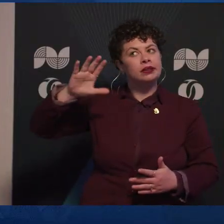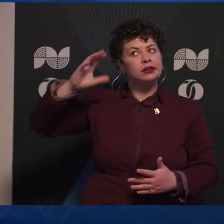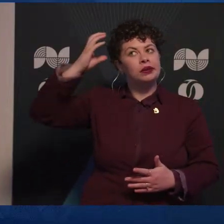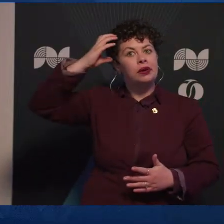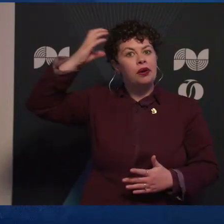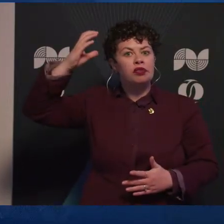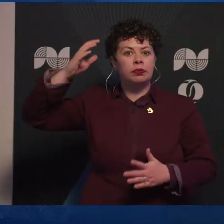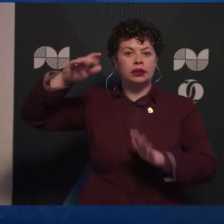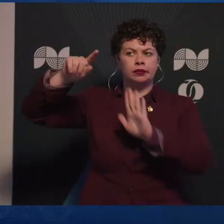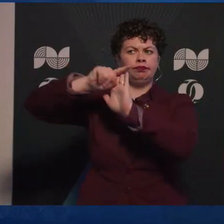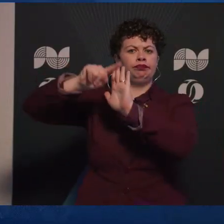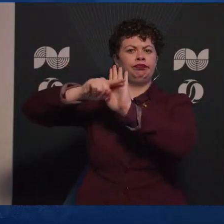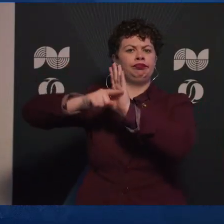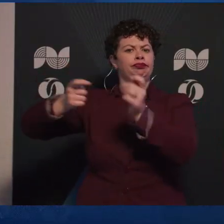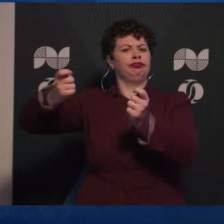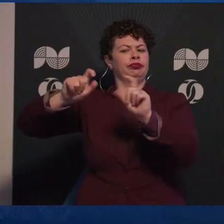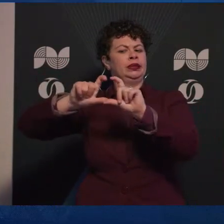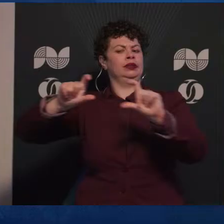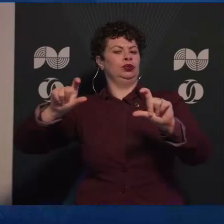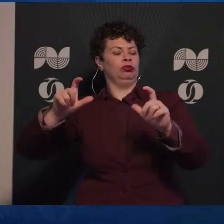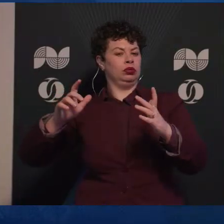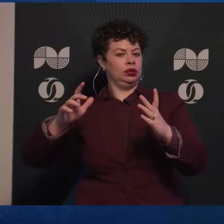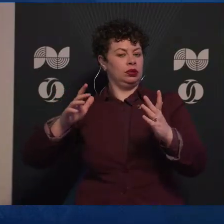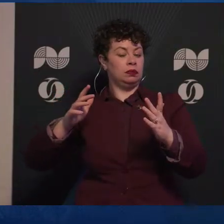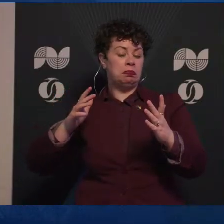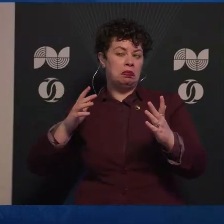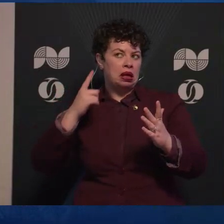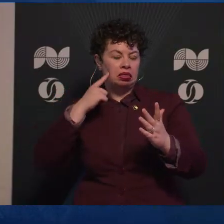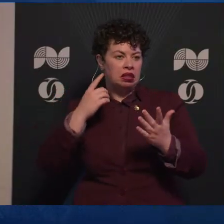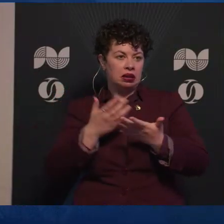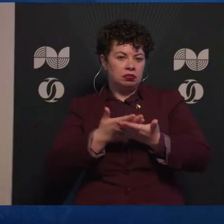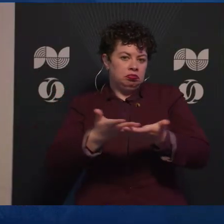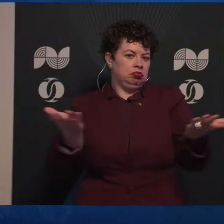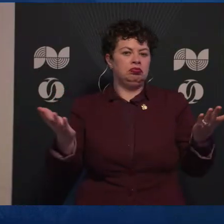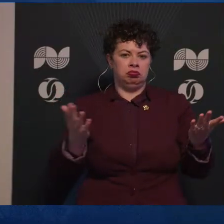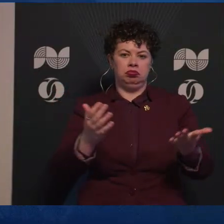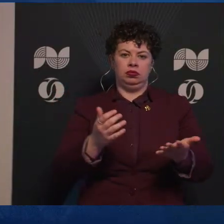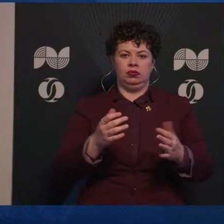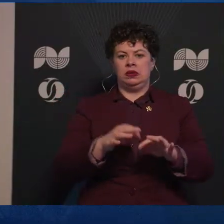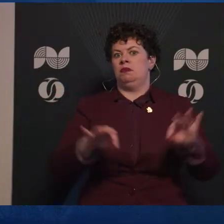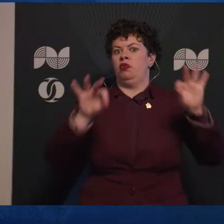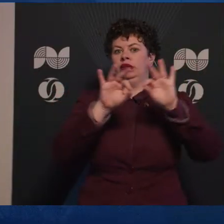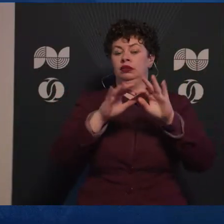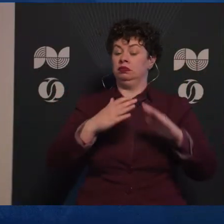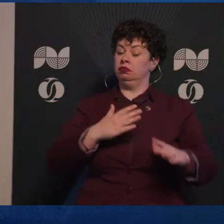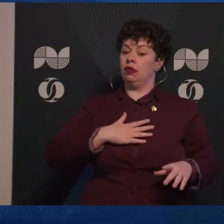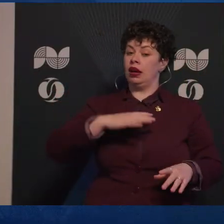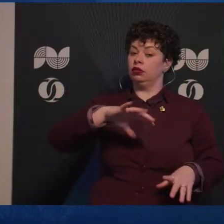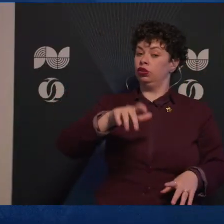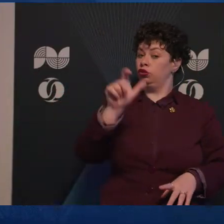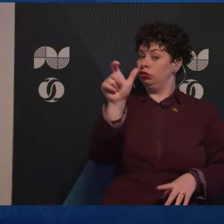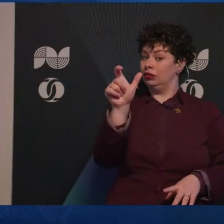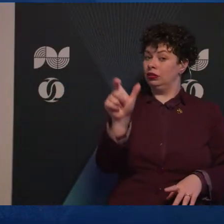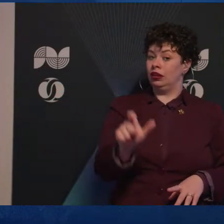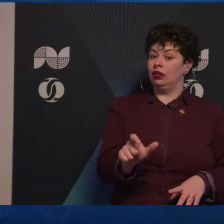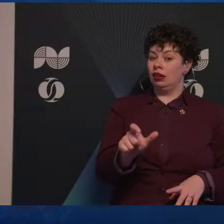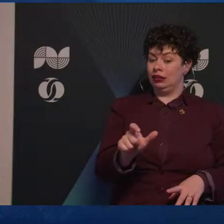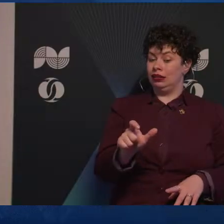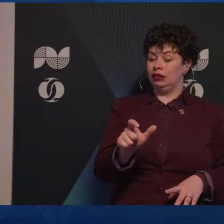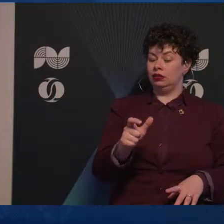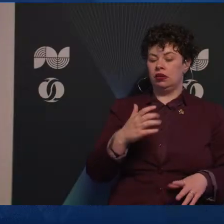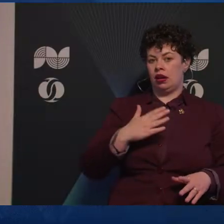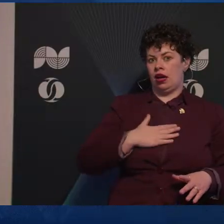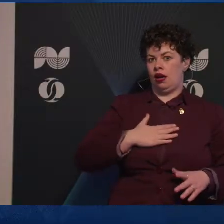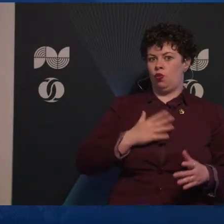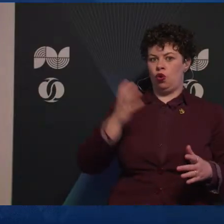private or public. I coming from Italy, and you know that our country, historically, the industrial policy